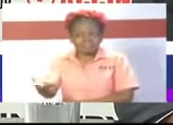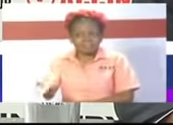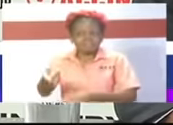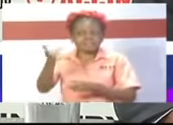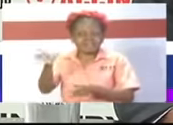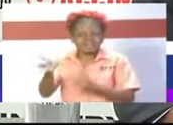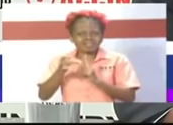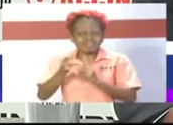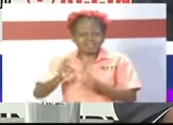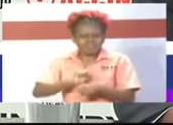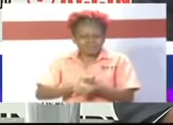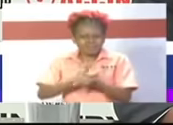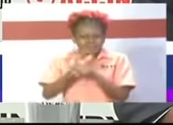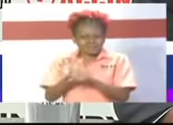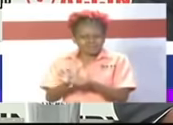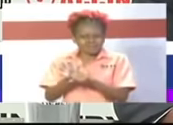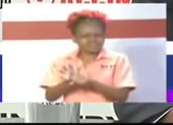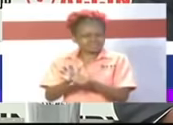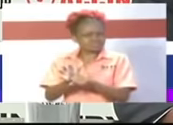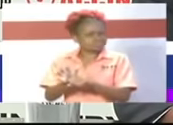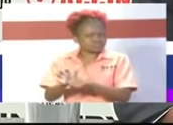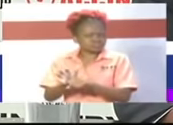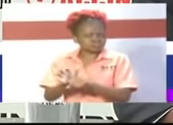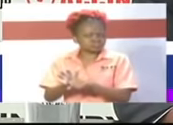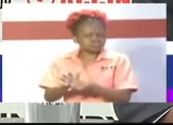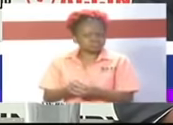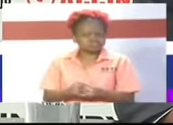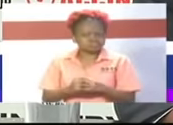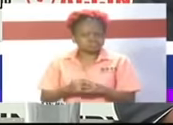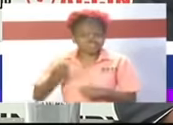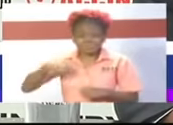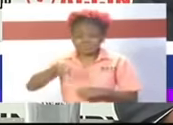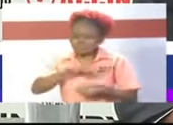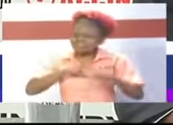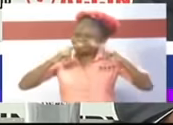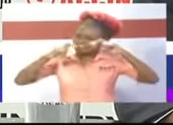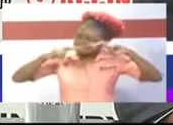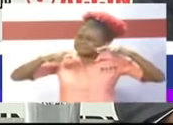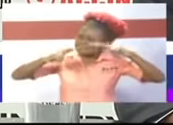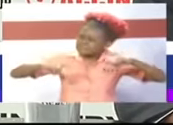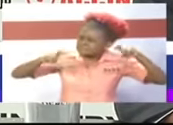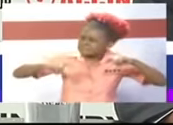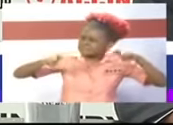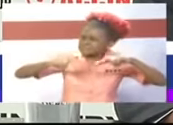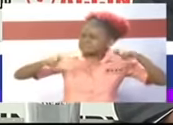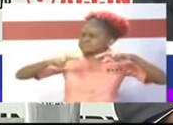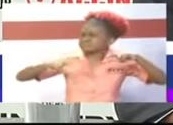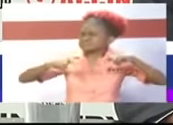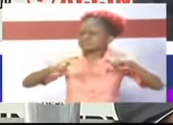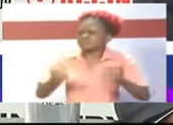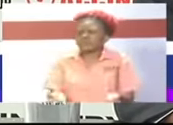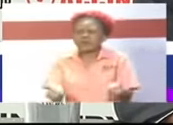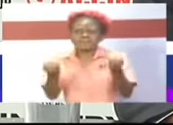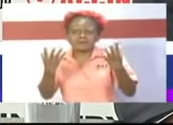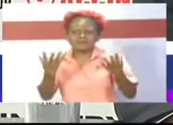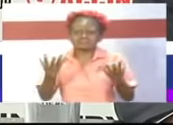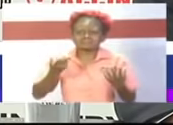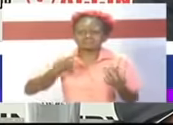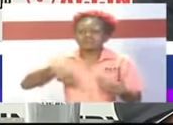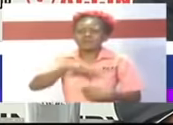of the main factors that we saw, one of the recurring factors, was the fact that many of these people had quite